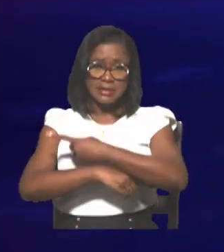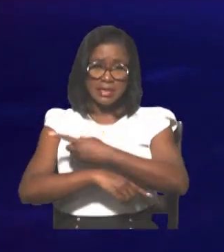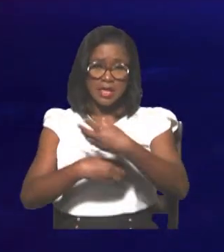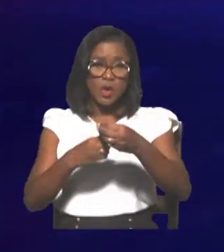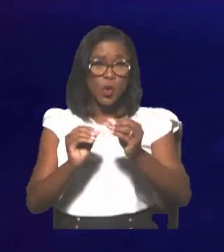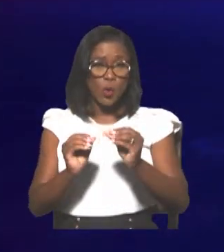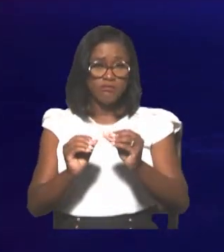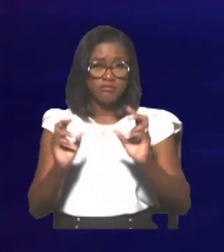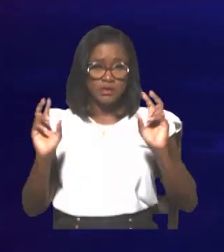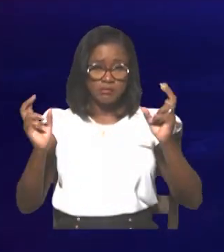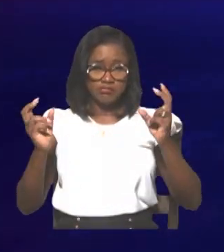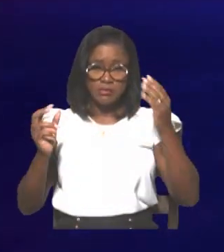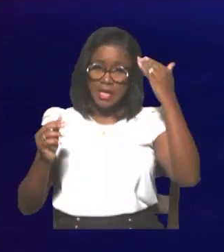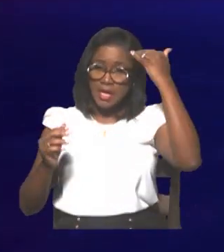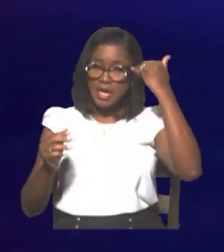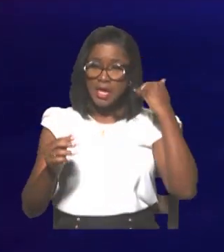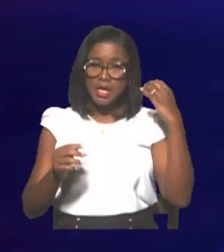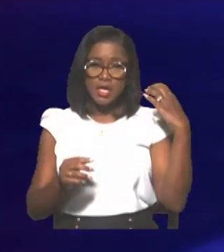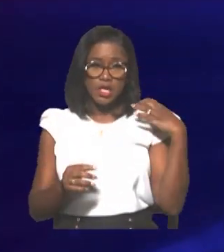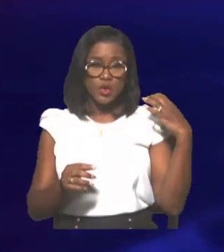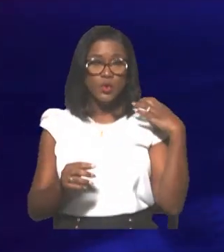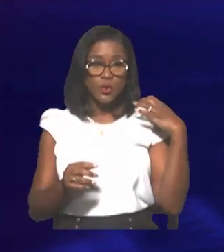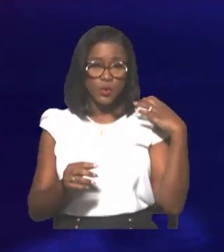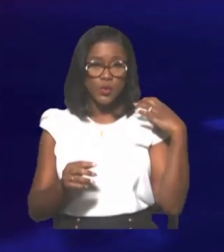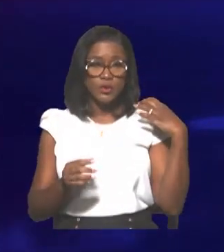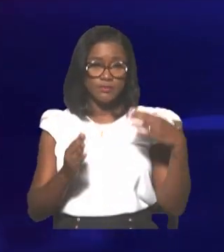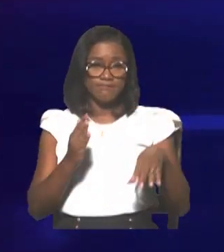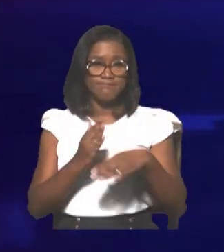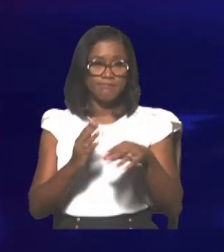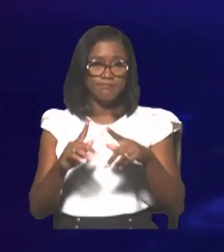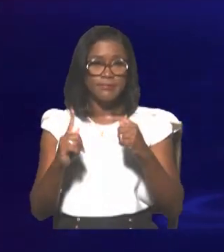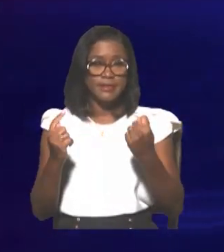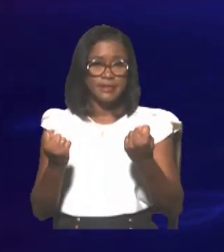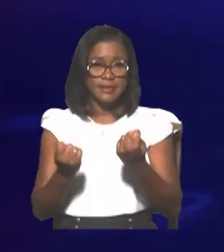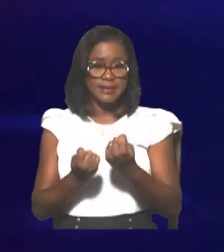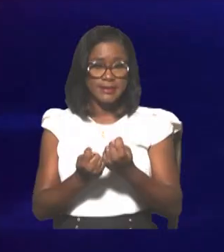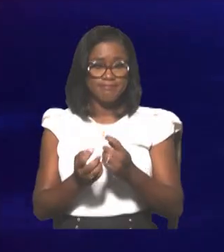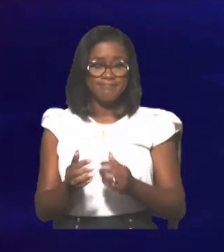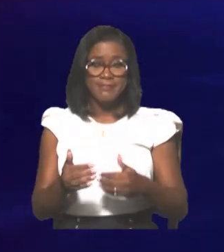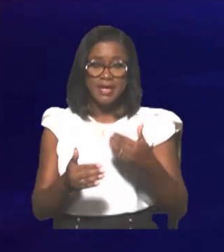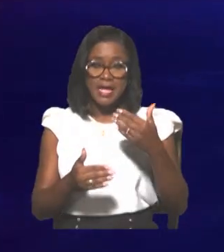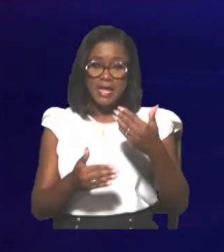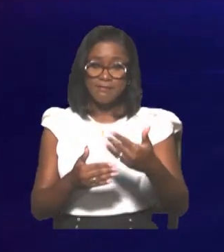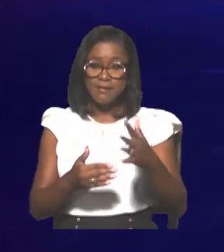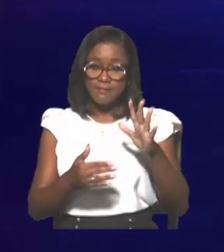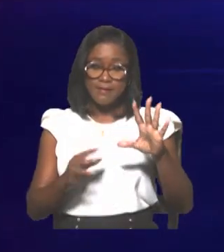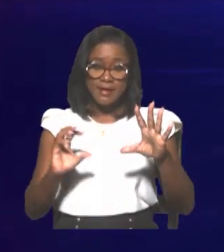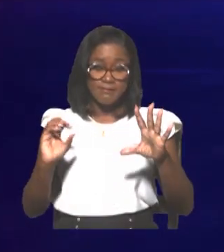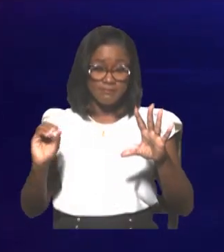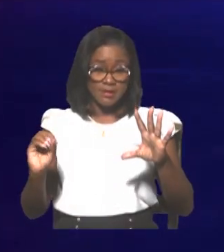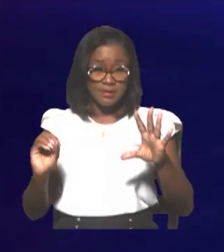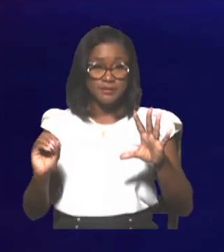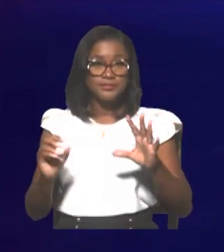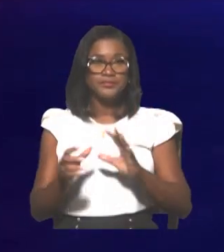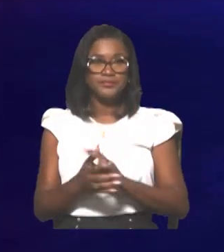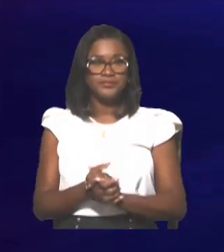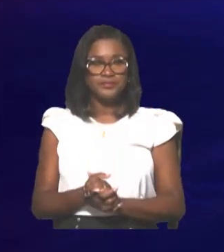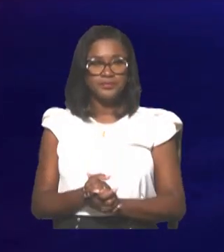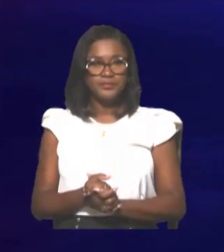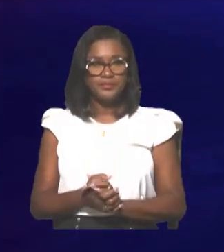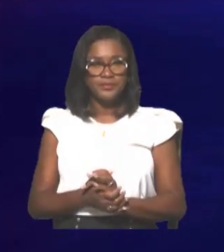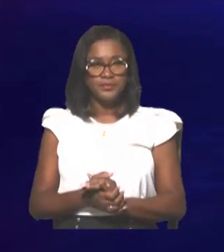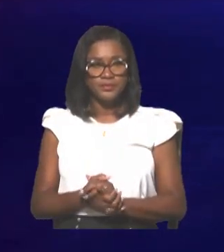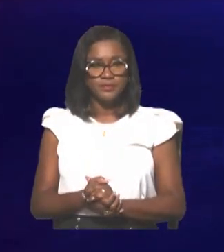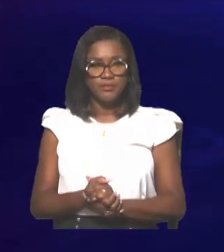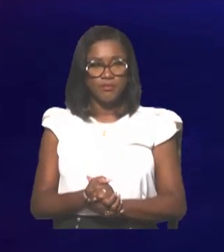words used by head coach of the Trinidad and Tobago senior men's football team, Dwight York, after TNT's 5-0 defeat by the United States on Sunday in the